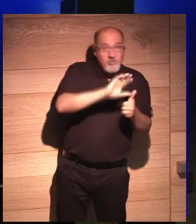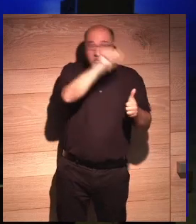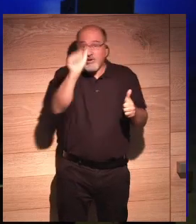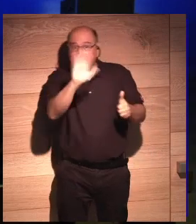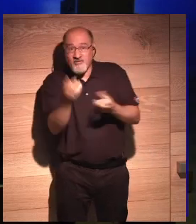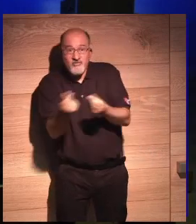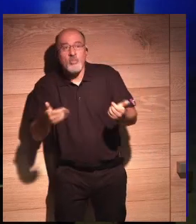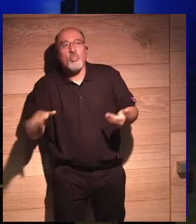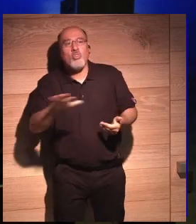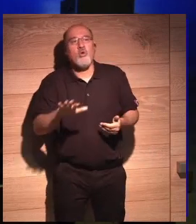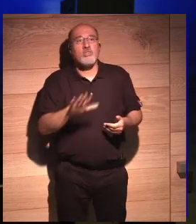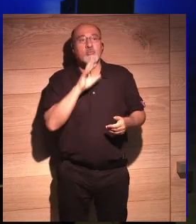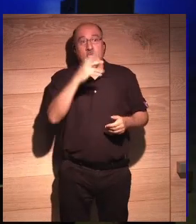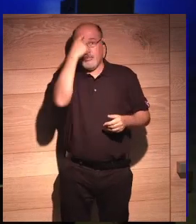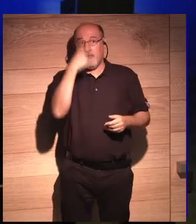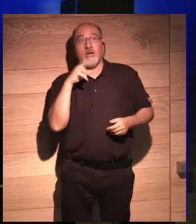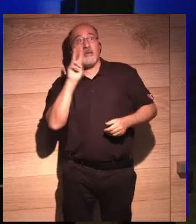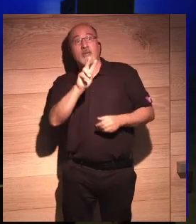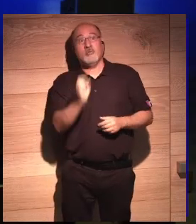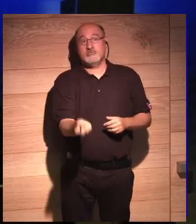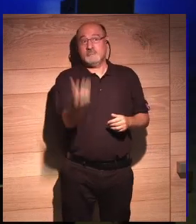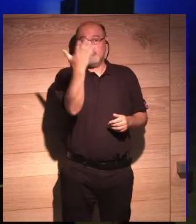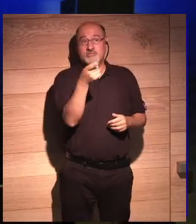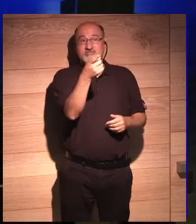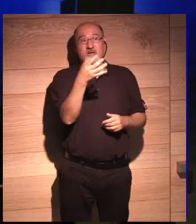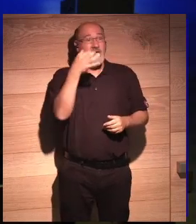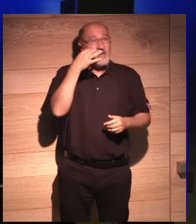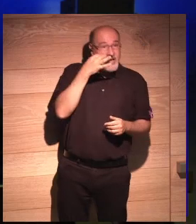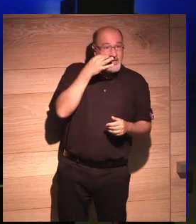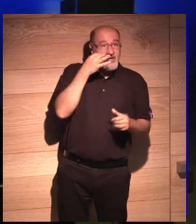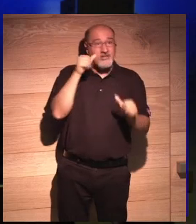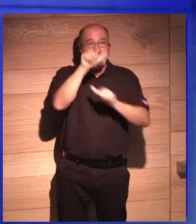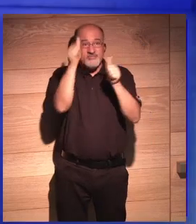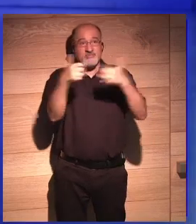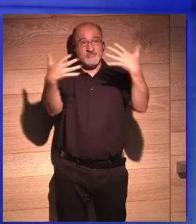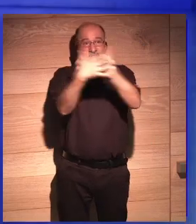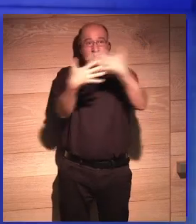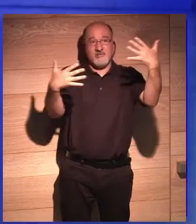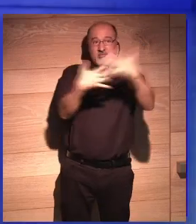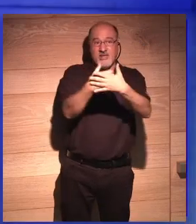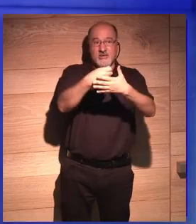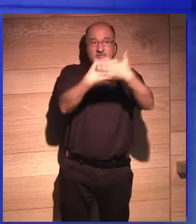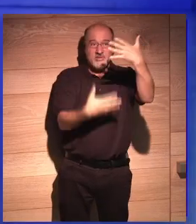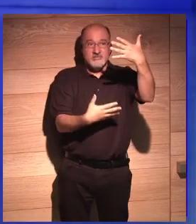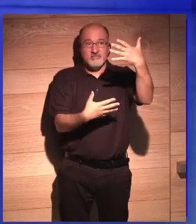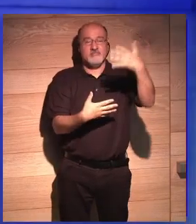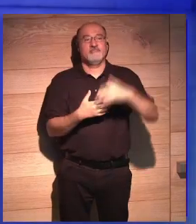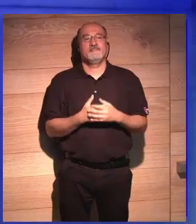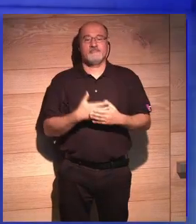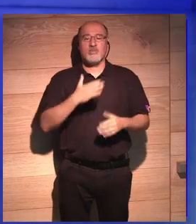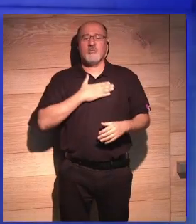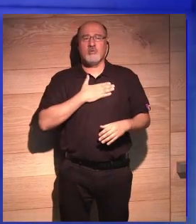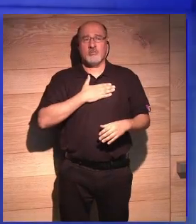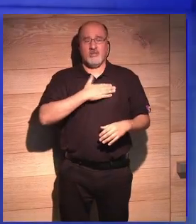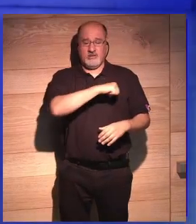But there's a purpose behind what we've been doing as well. In terms of our individual IP, we take